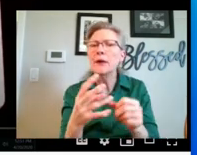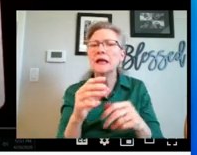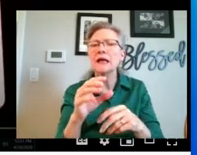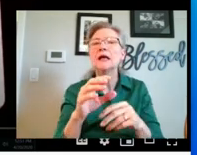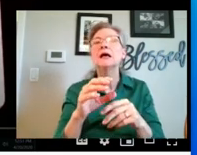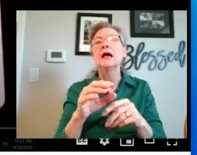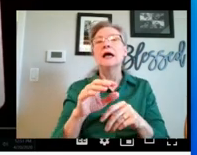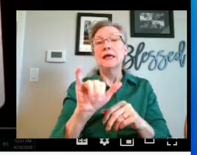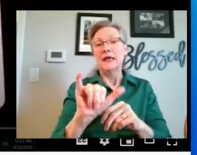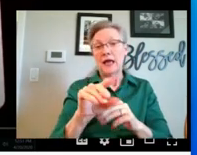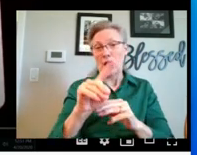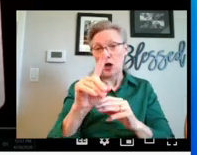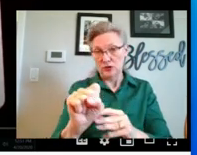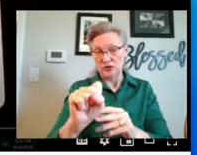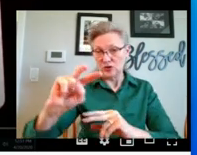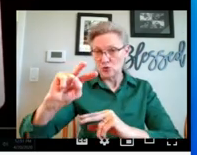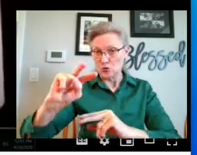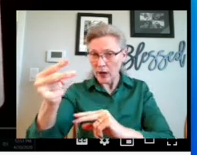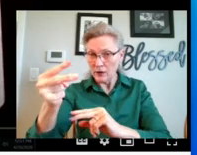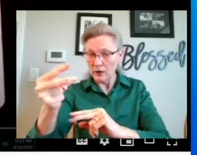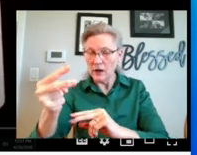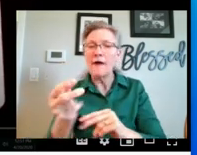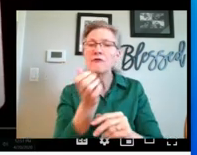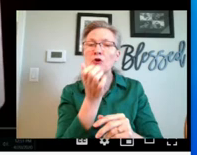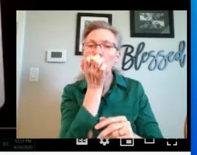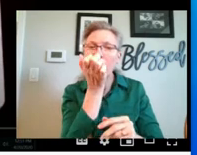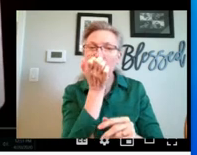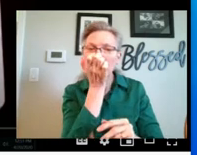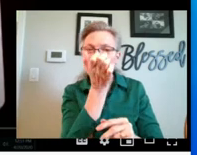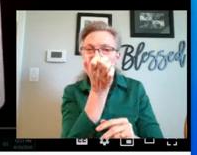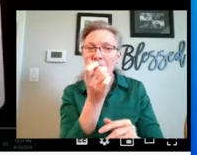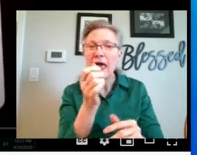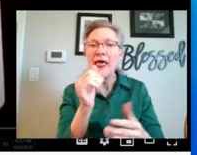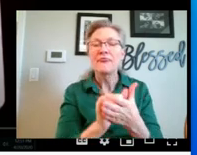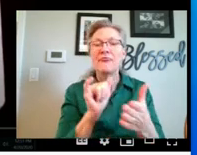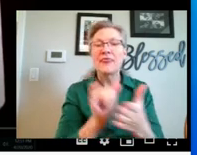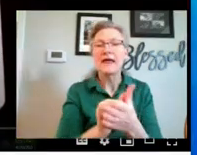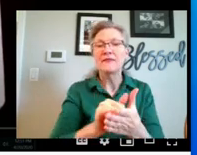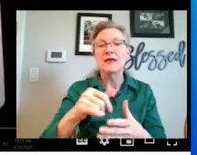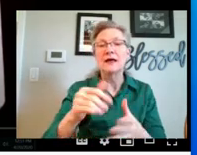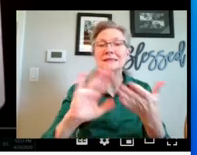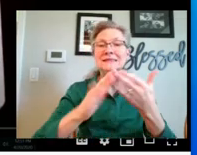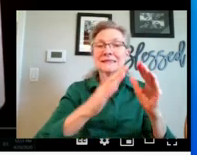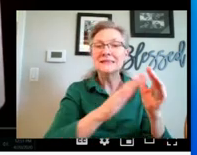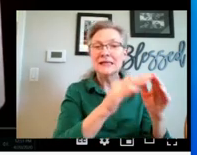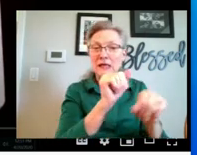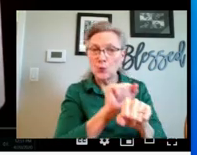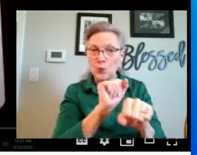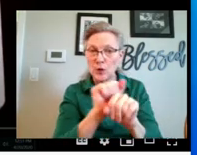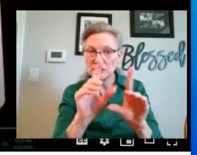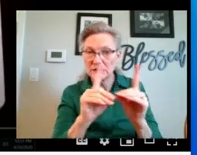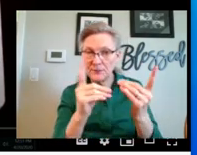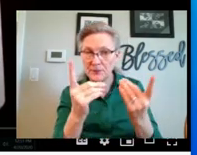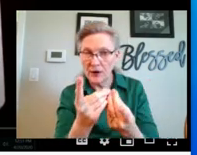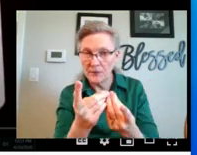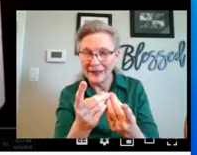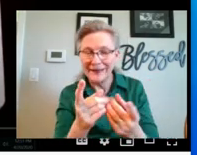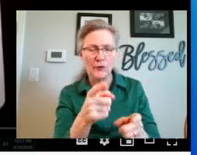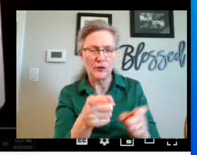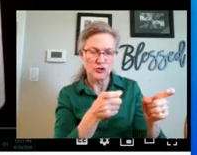works department need, right? So this is a real problem that they'd have to do. We know that the public works department is in charge of our parks